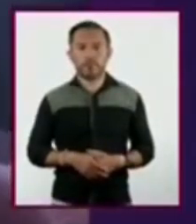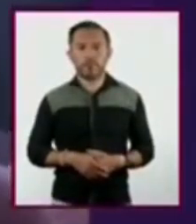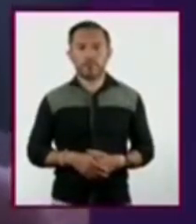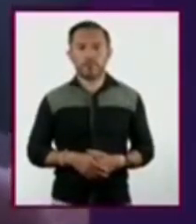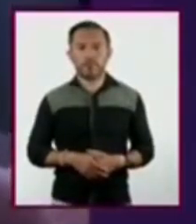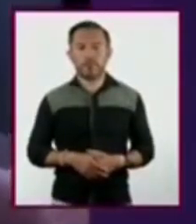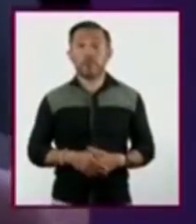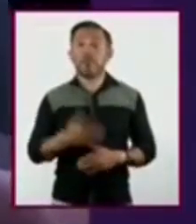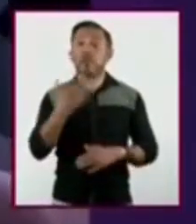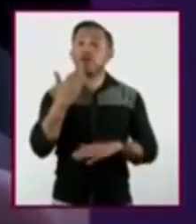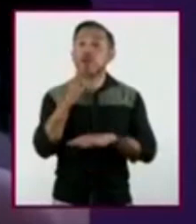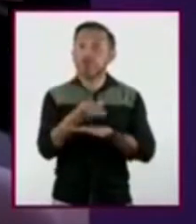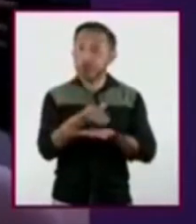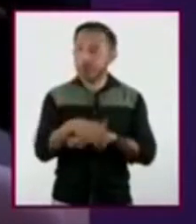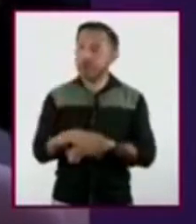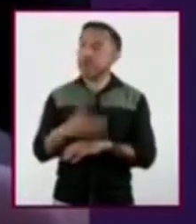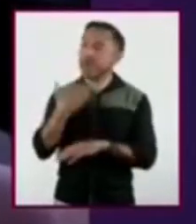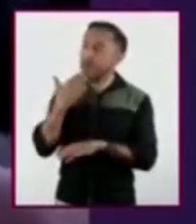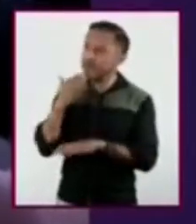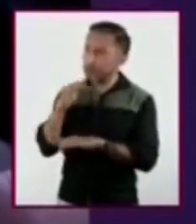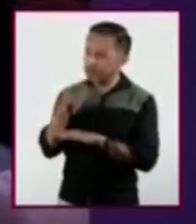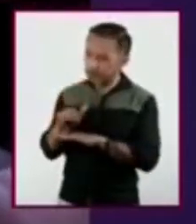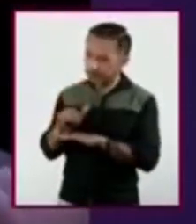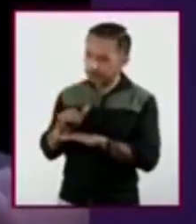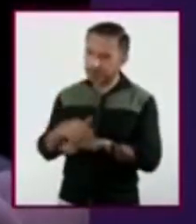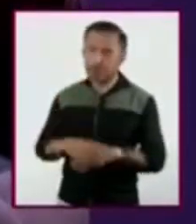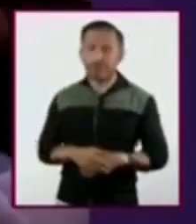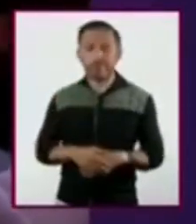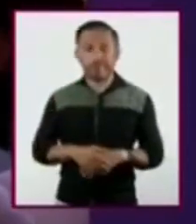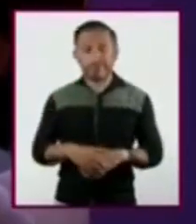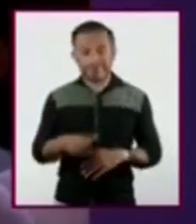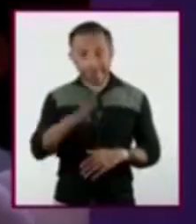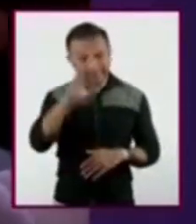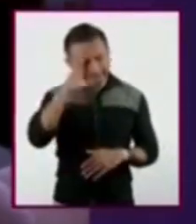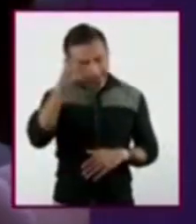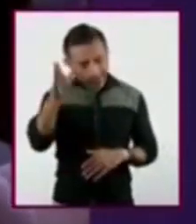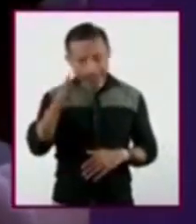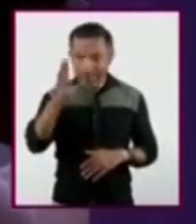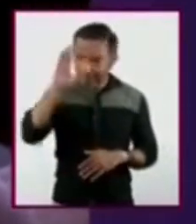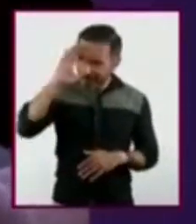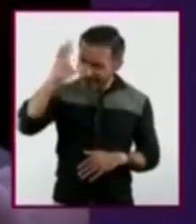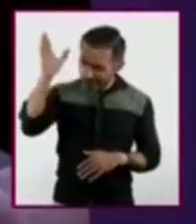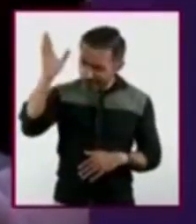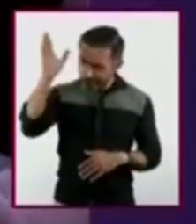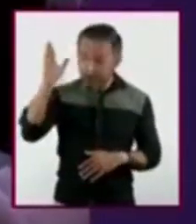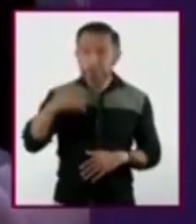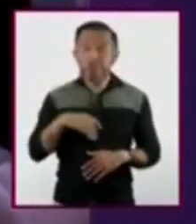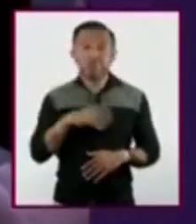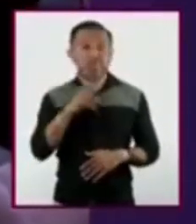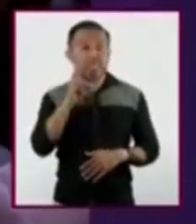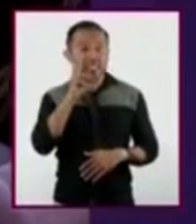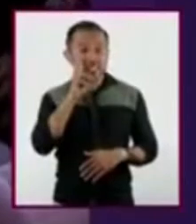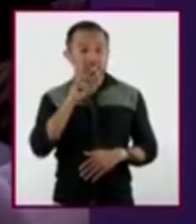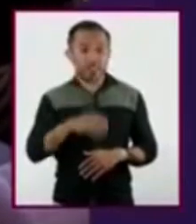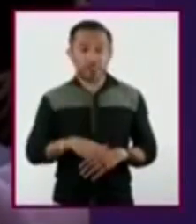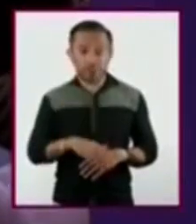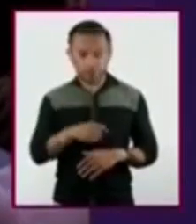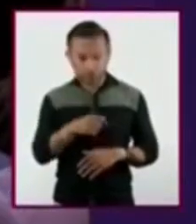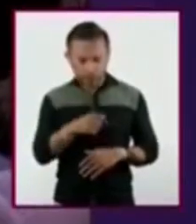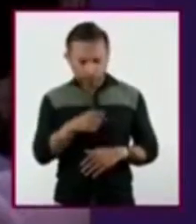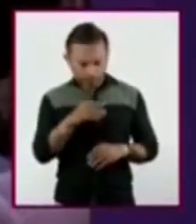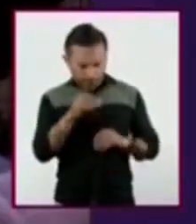Good afternoon. Good afternoon. Hello. Hello. Well, let's see. One